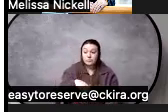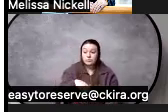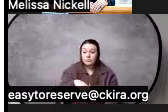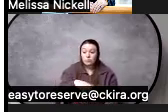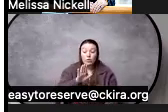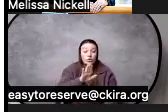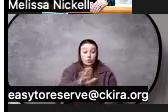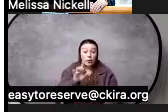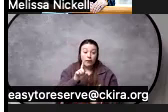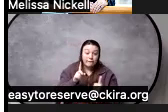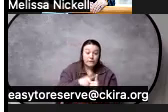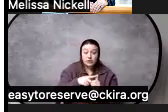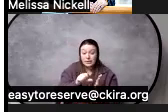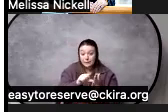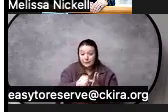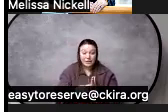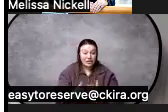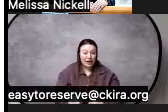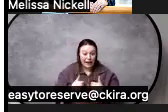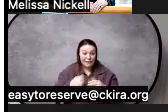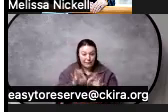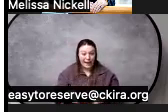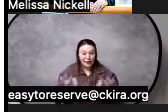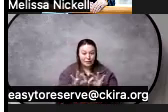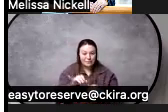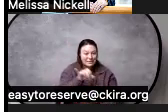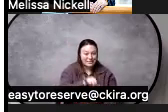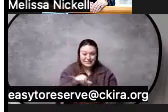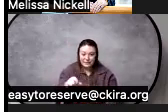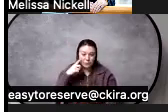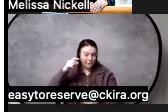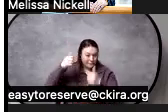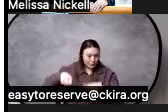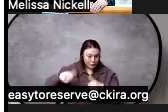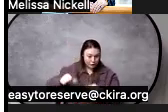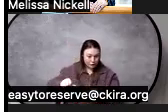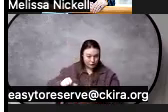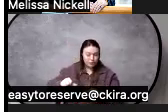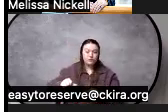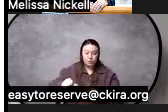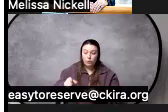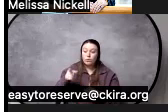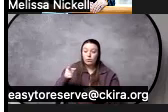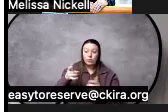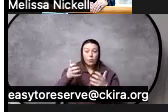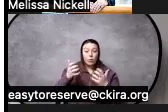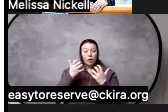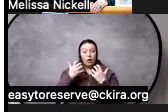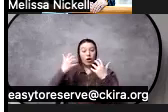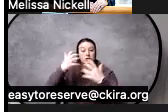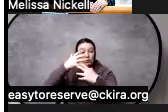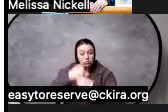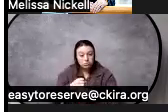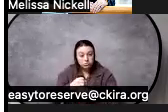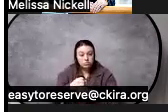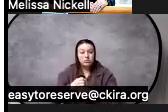poster, it's no different. You got to pique the interest of your audience, and to do so, you want to give them a short synopsis of the research